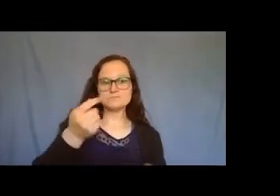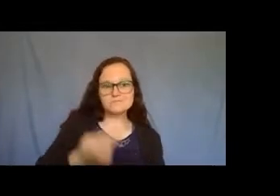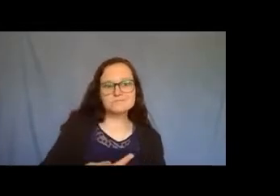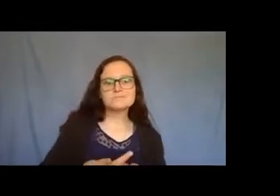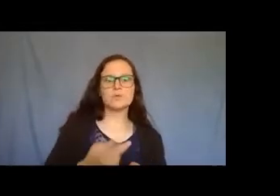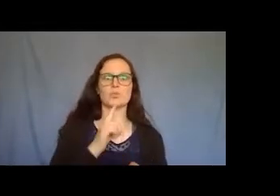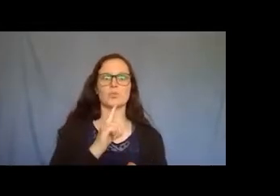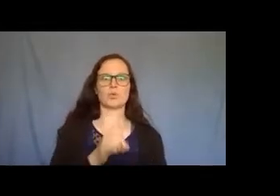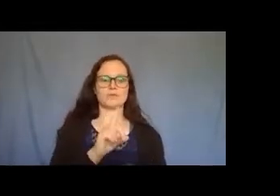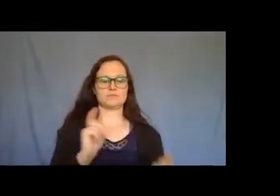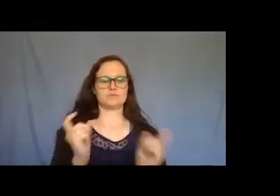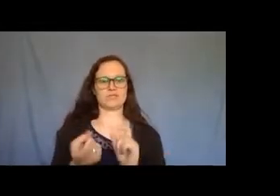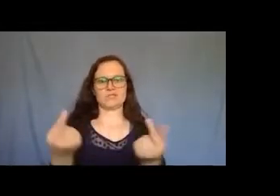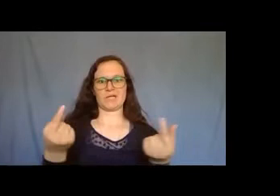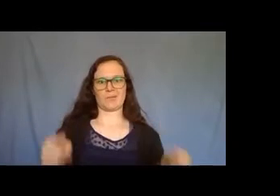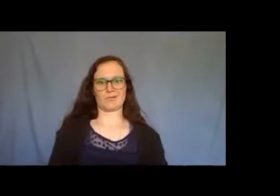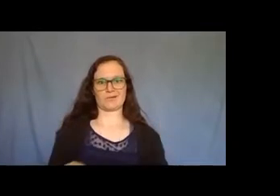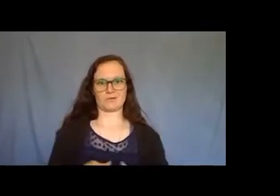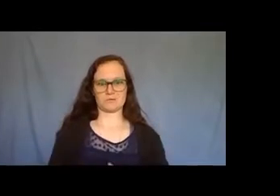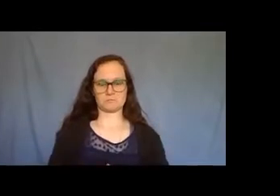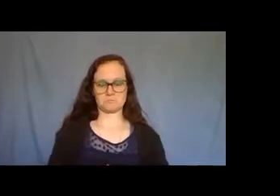happen.